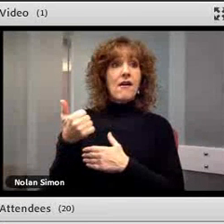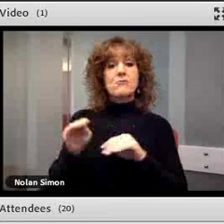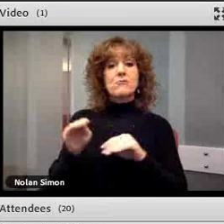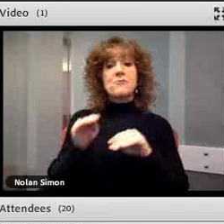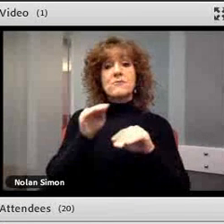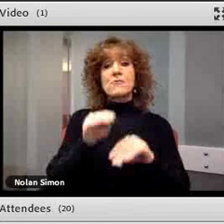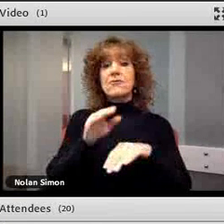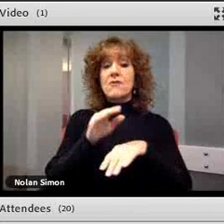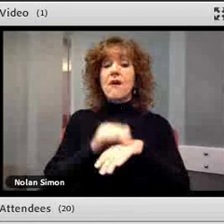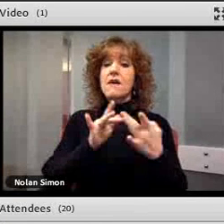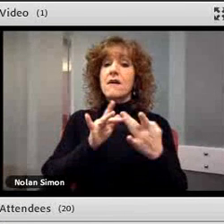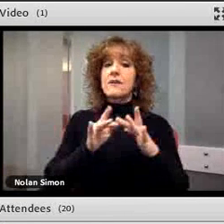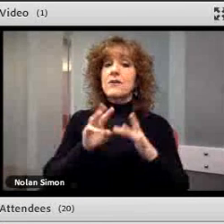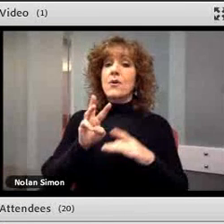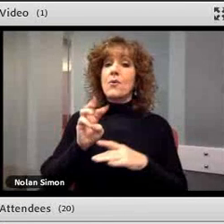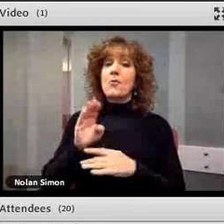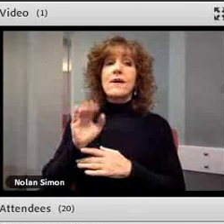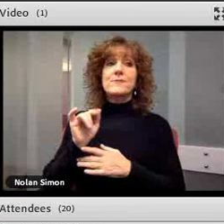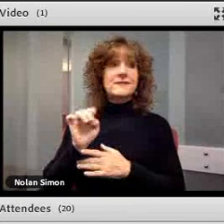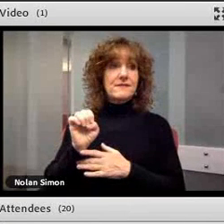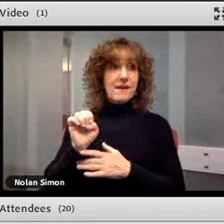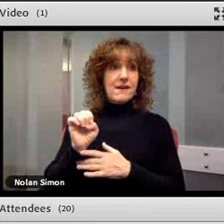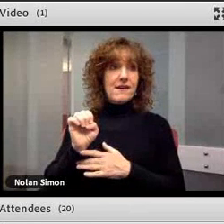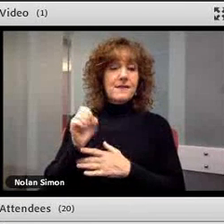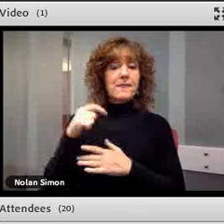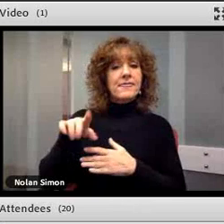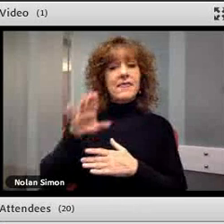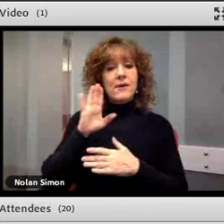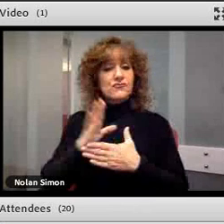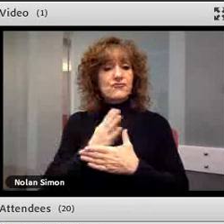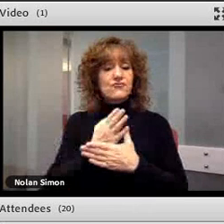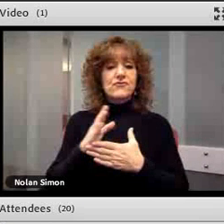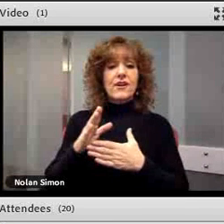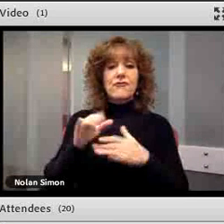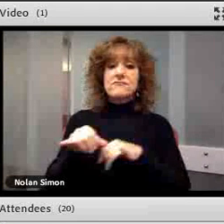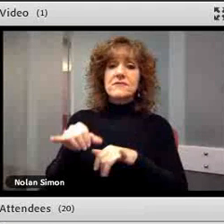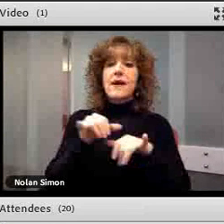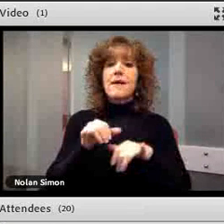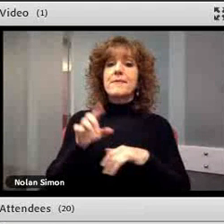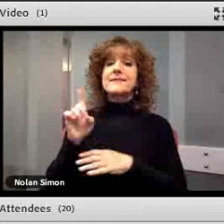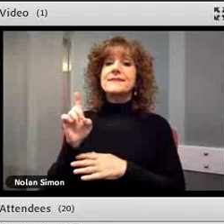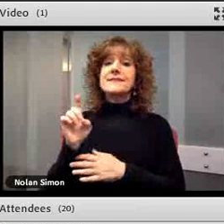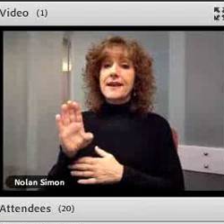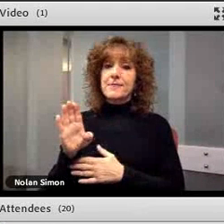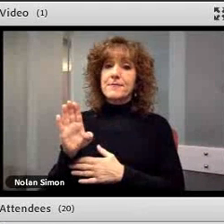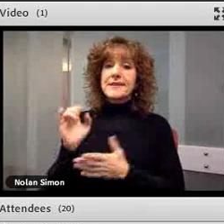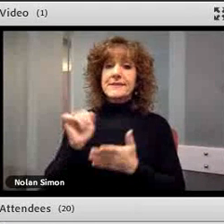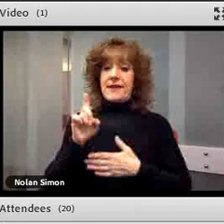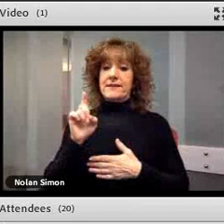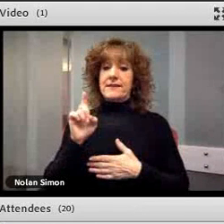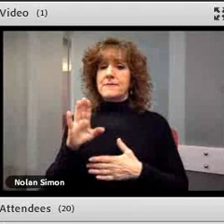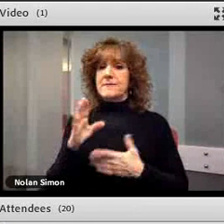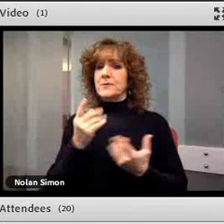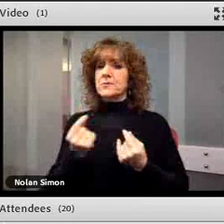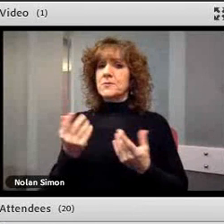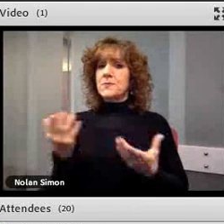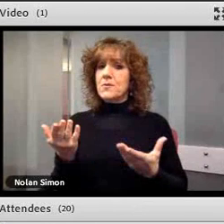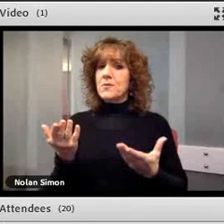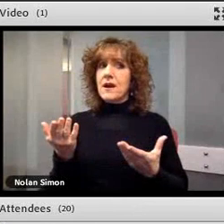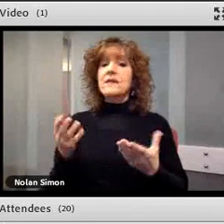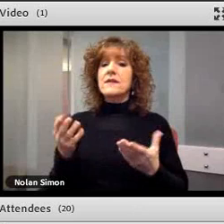website and have them share a common database. And this database allows for